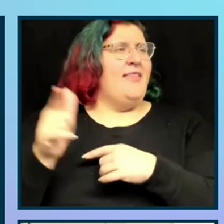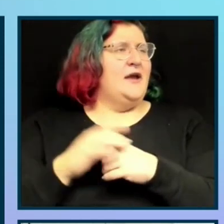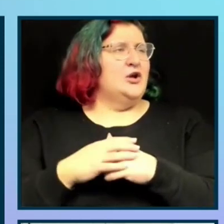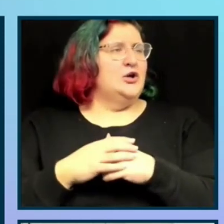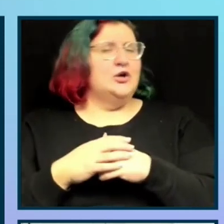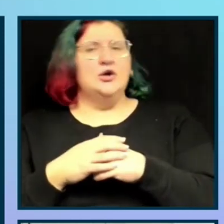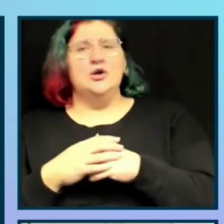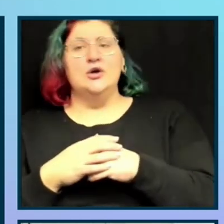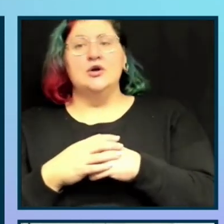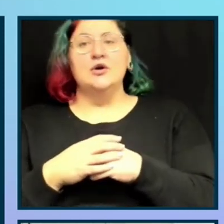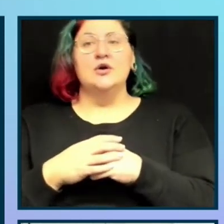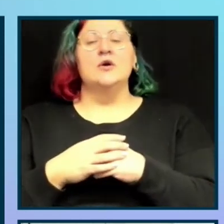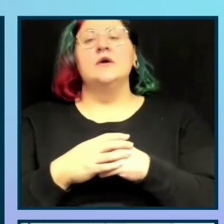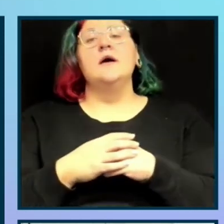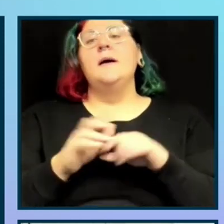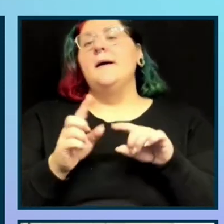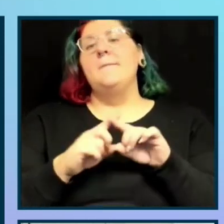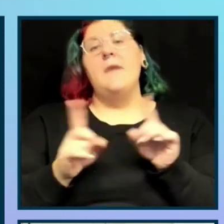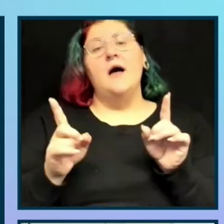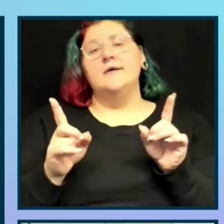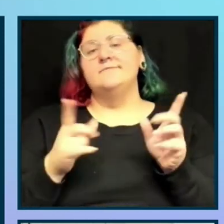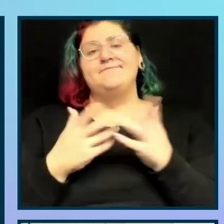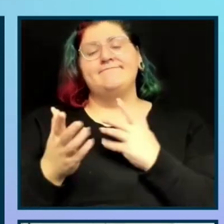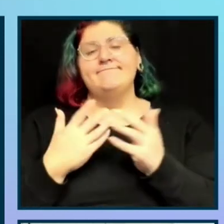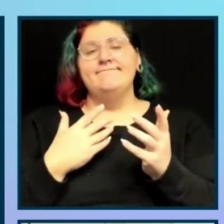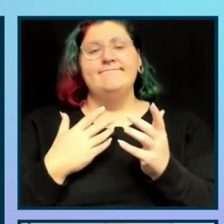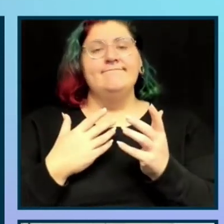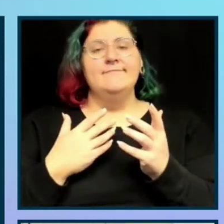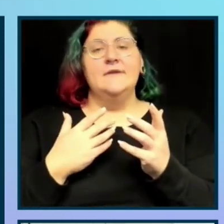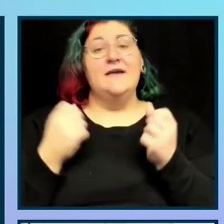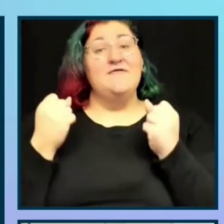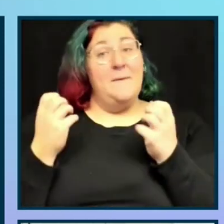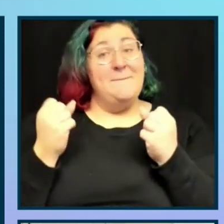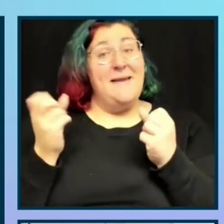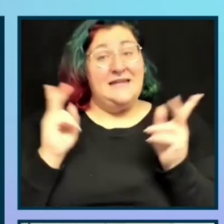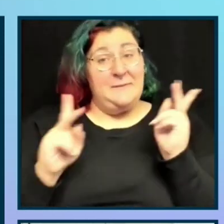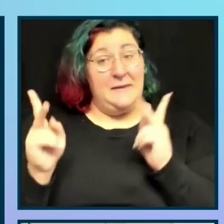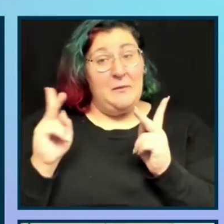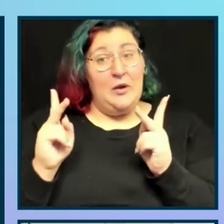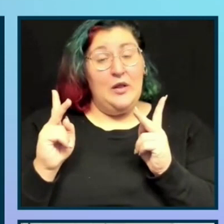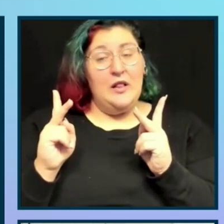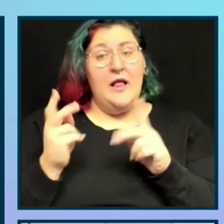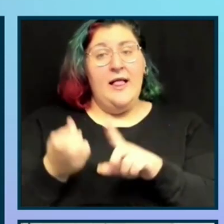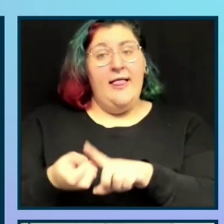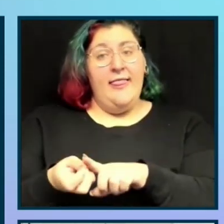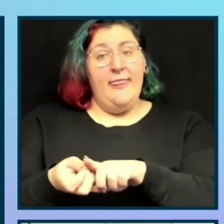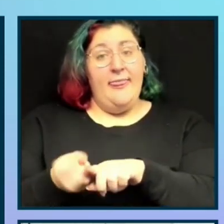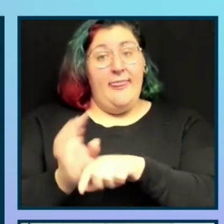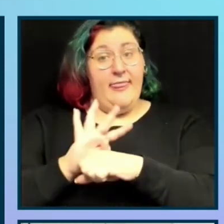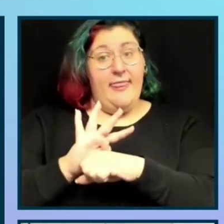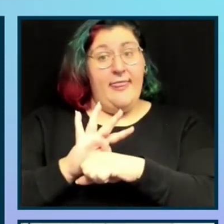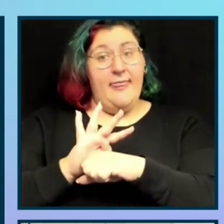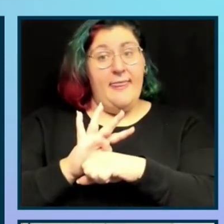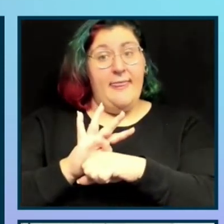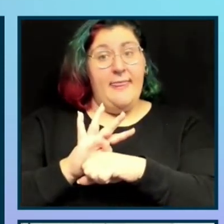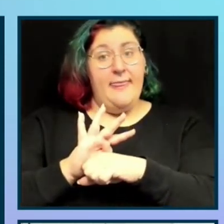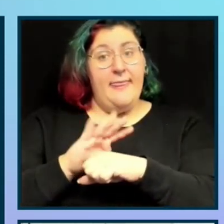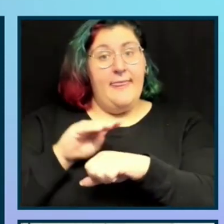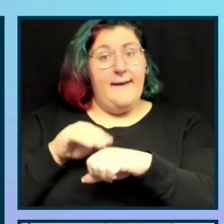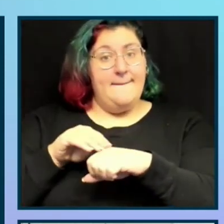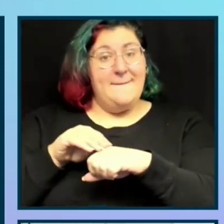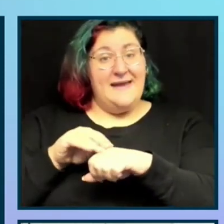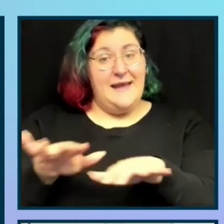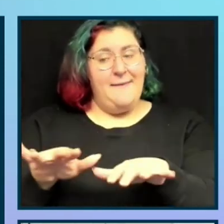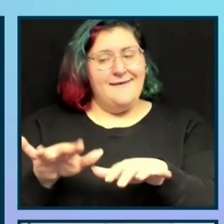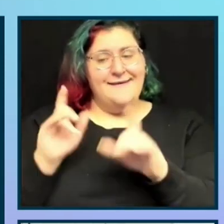But despite all of that, for many people, the pandemic actually offered them an opportunity to attend